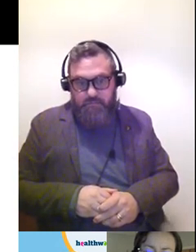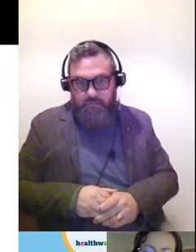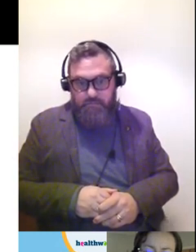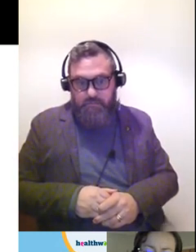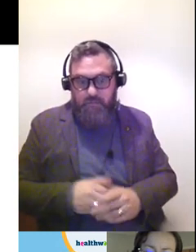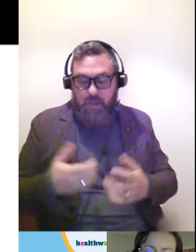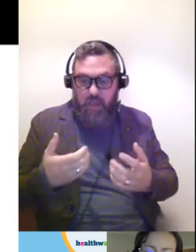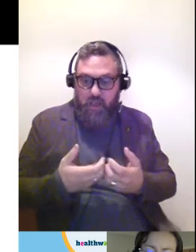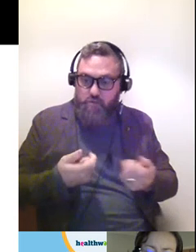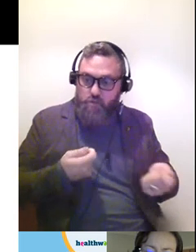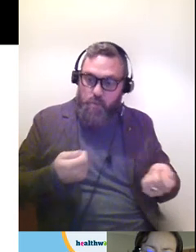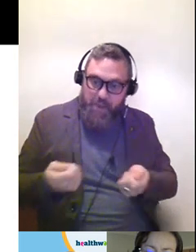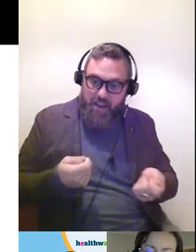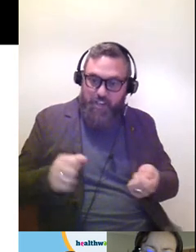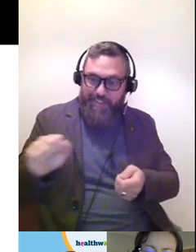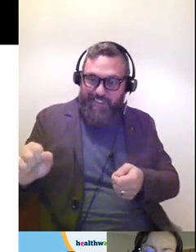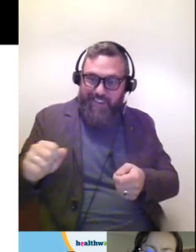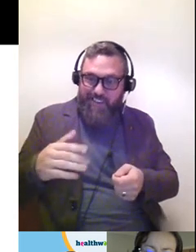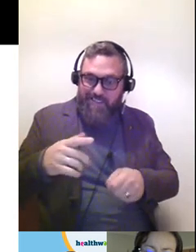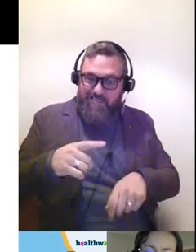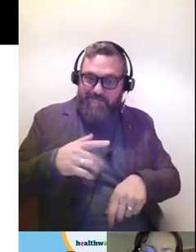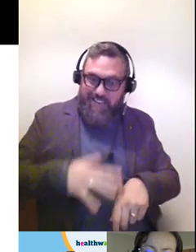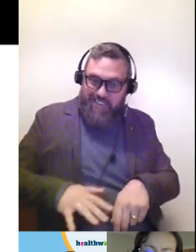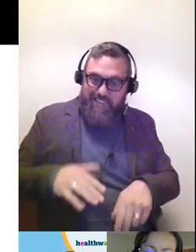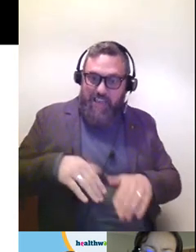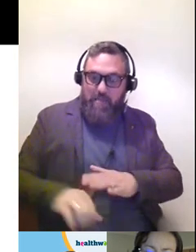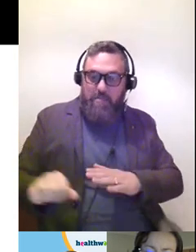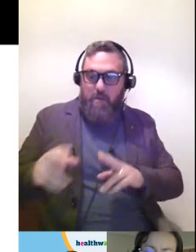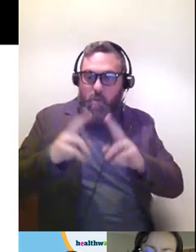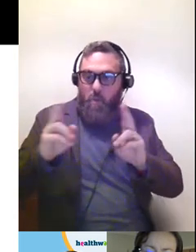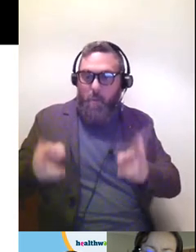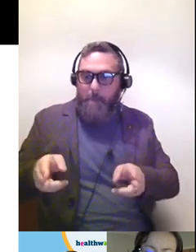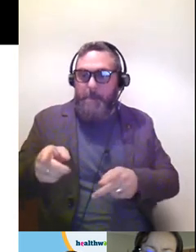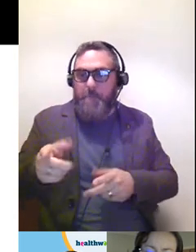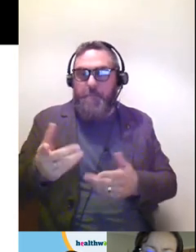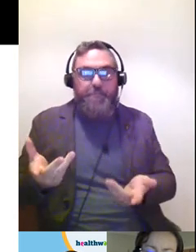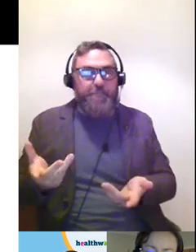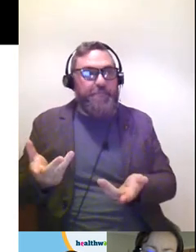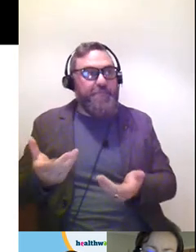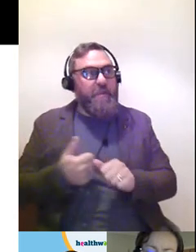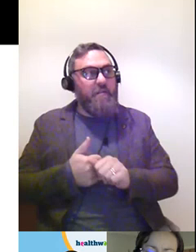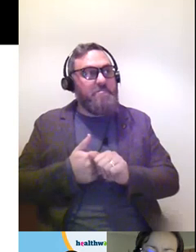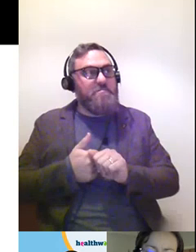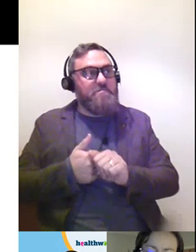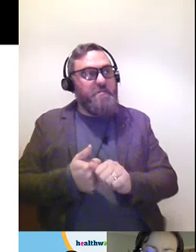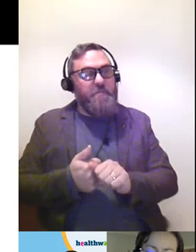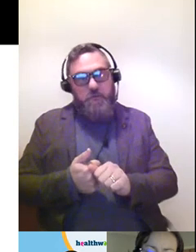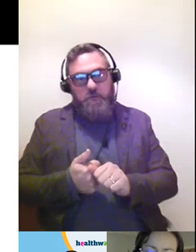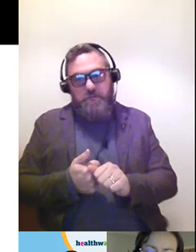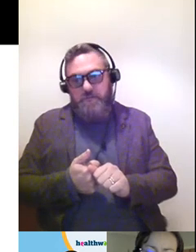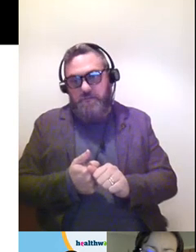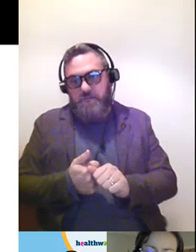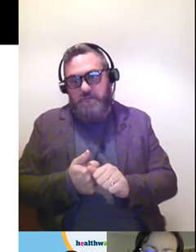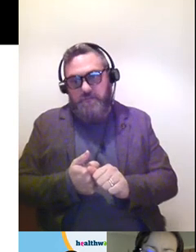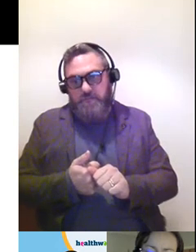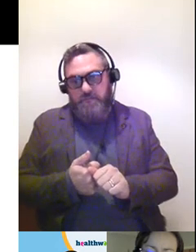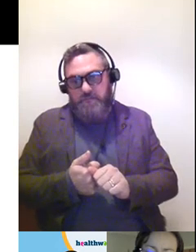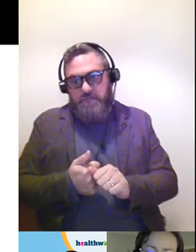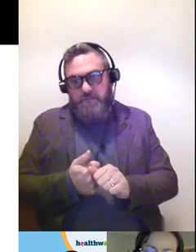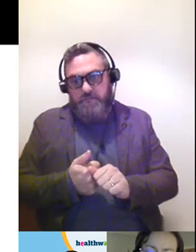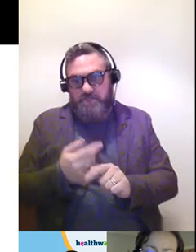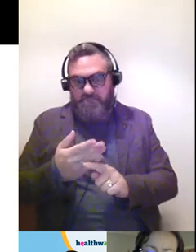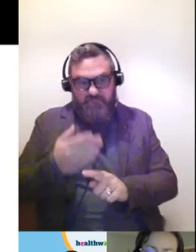to manage their need in their own homes. Again, supporting people to point